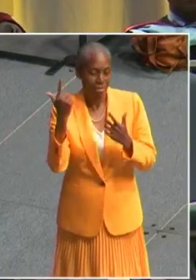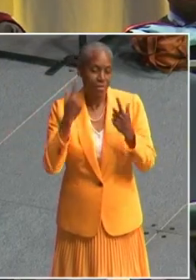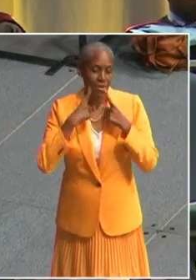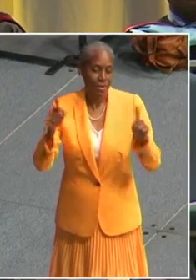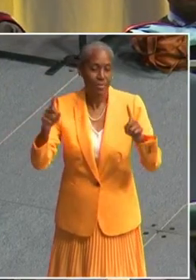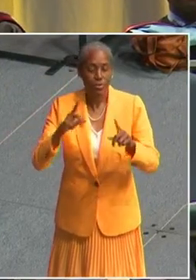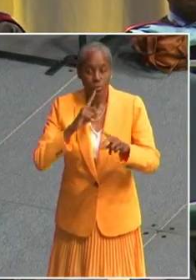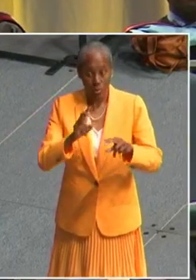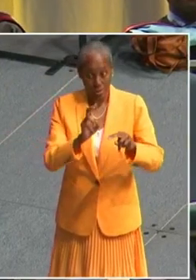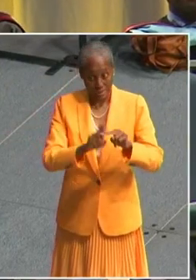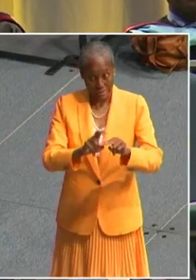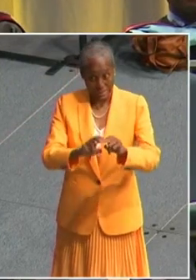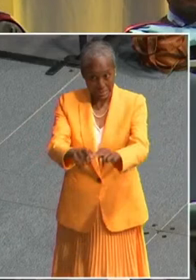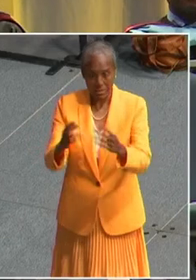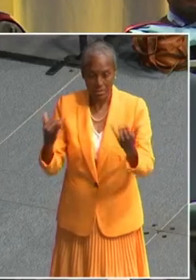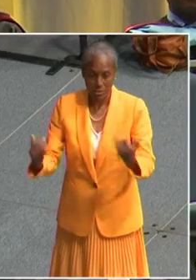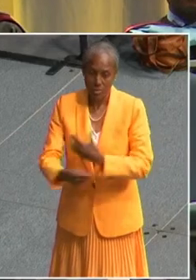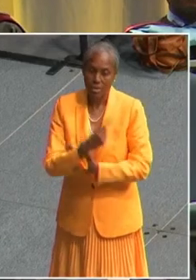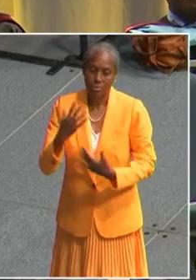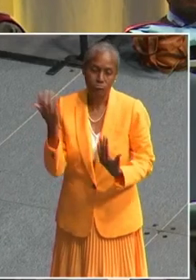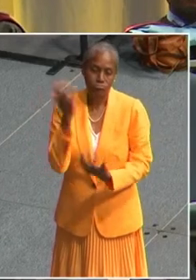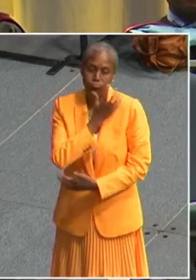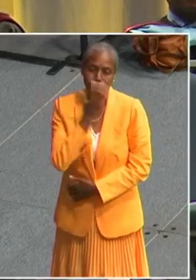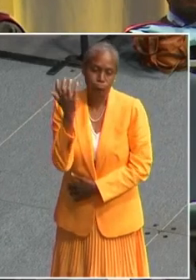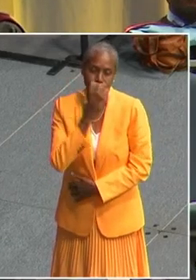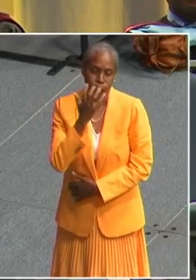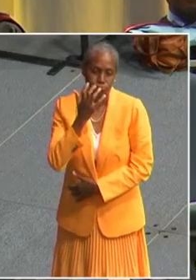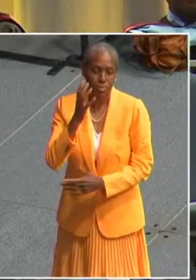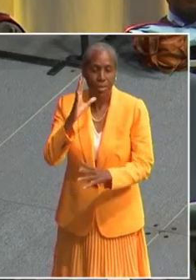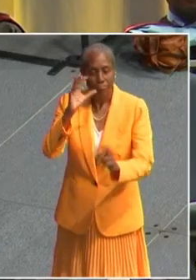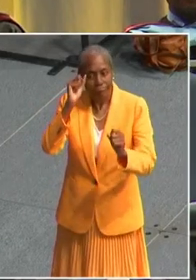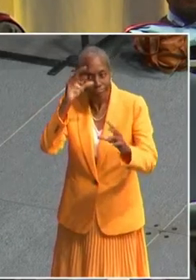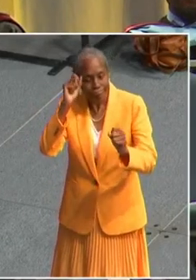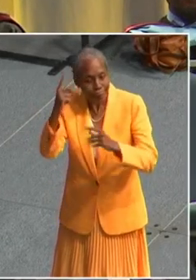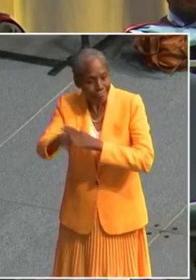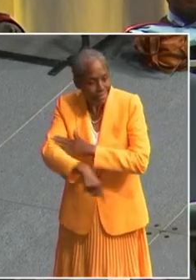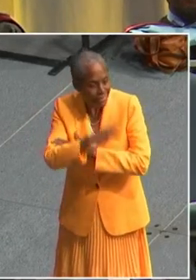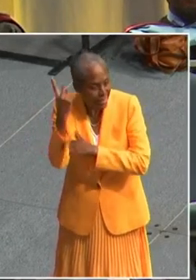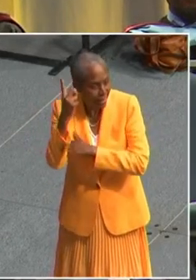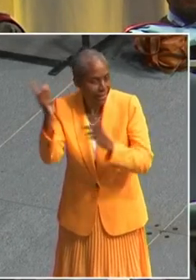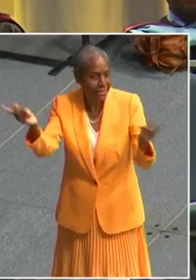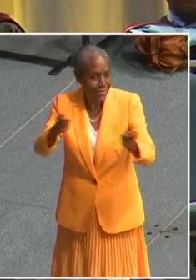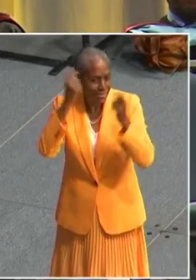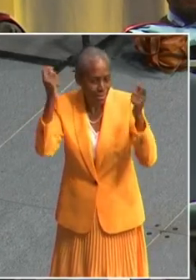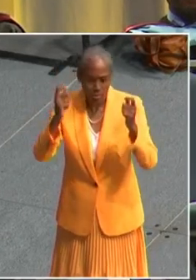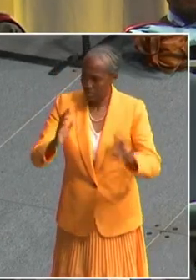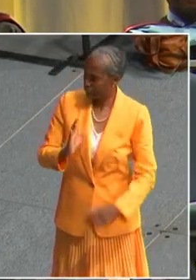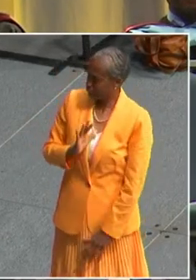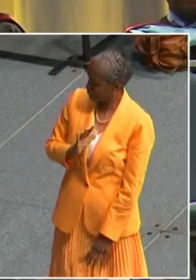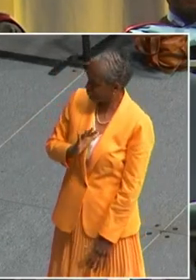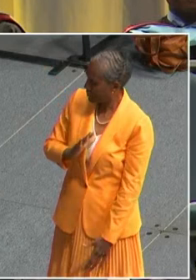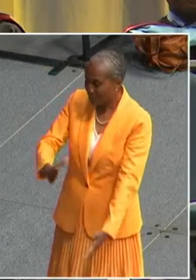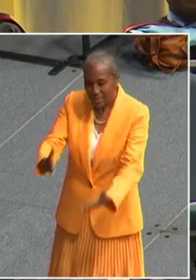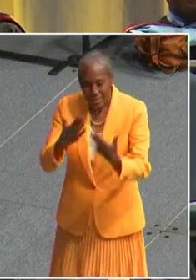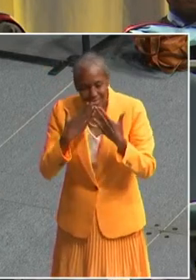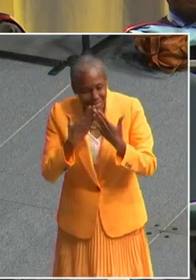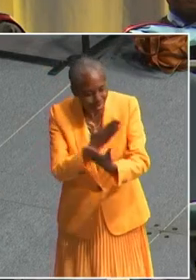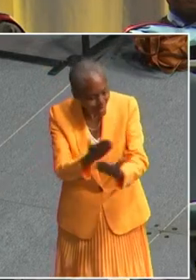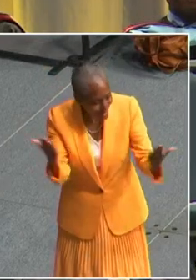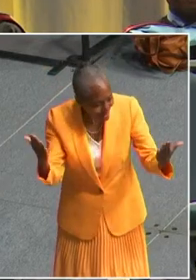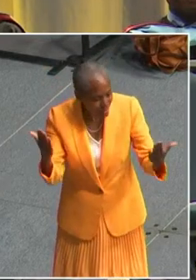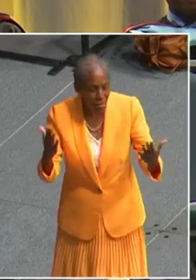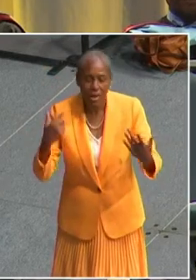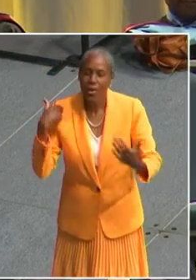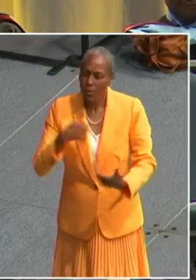actually sitting here today. This is a great day and a great time for celebration. We thank you. We take it